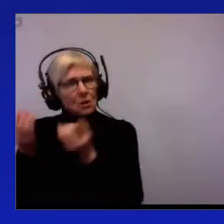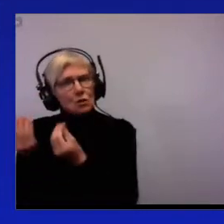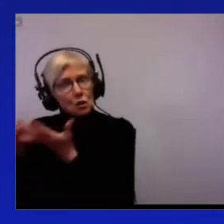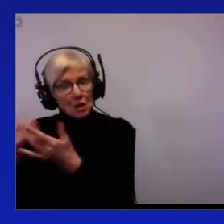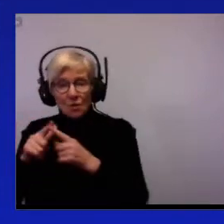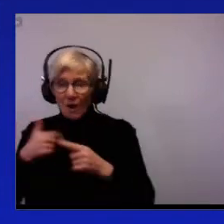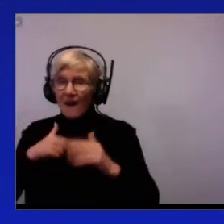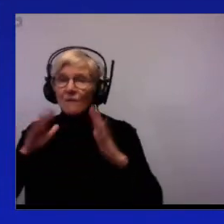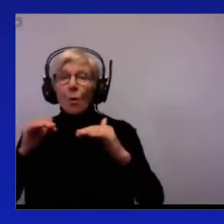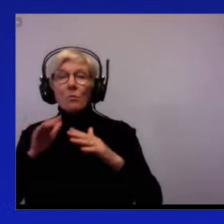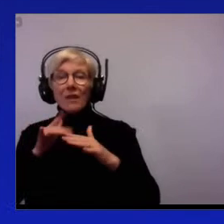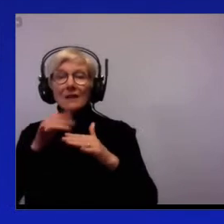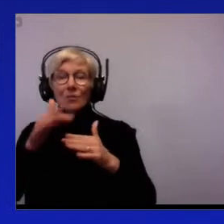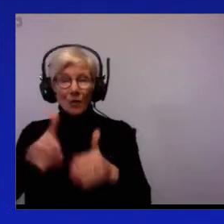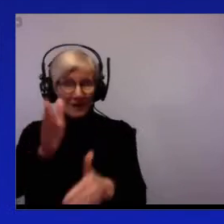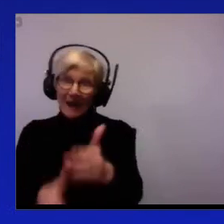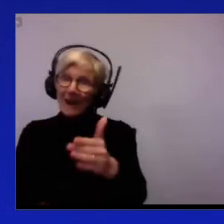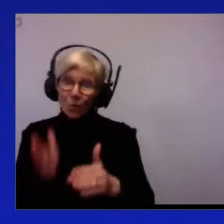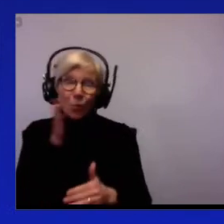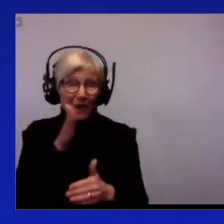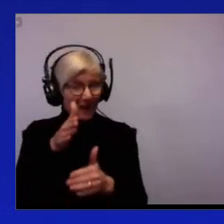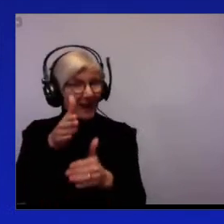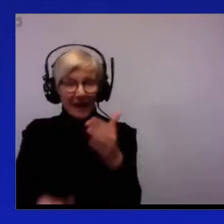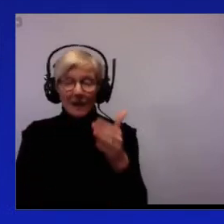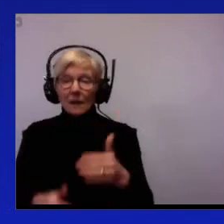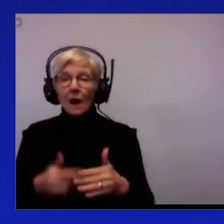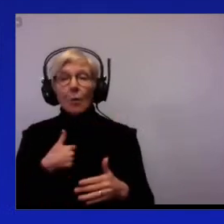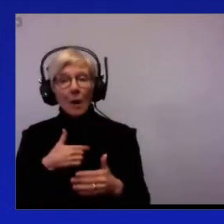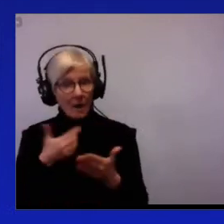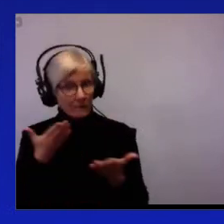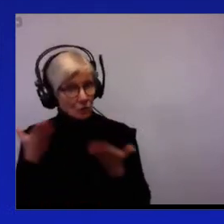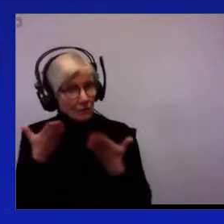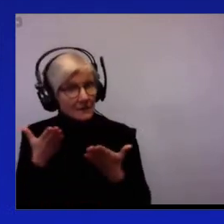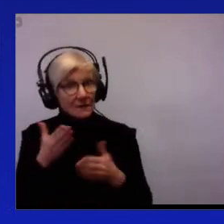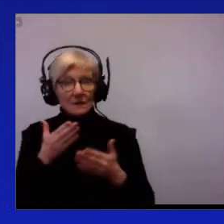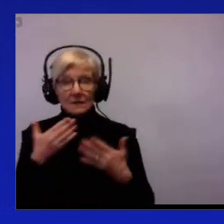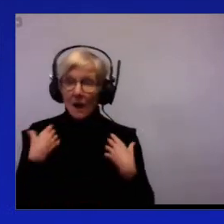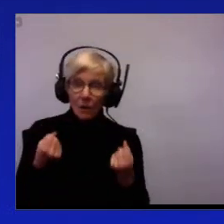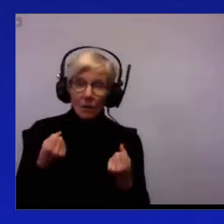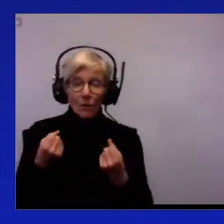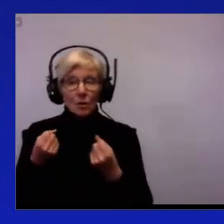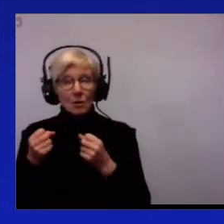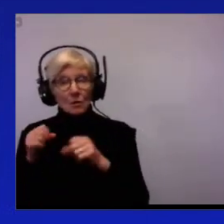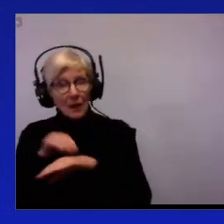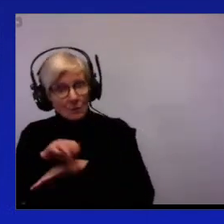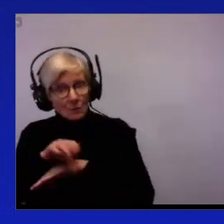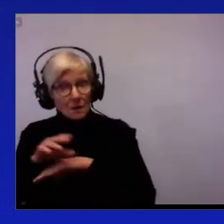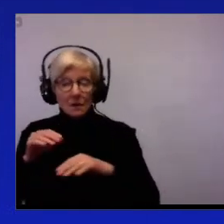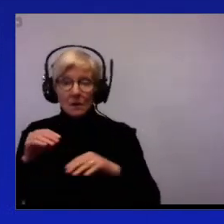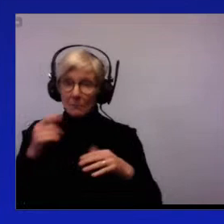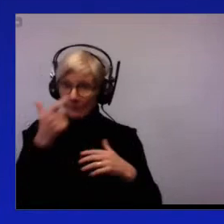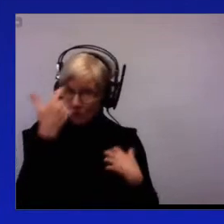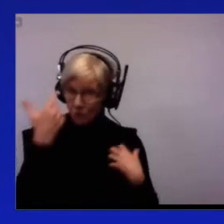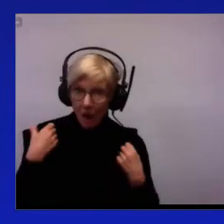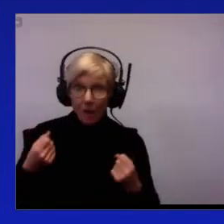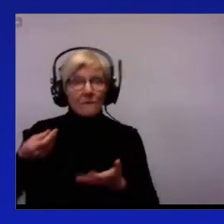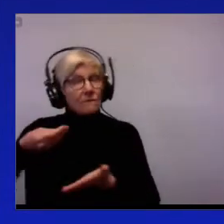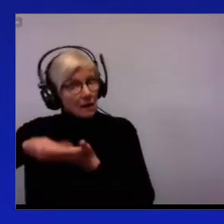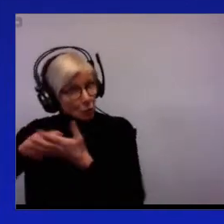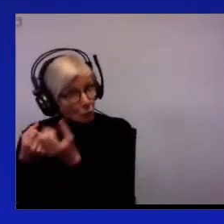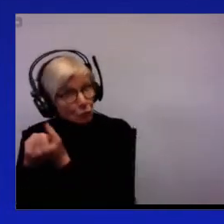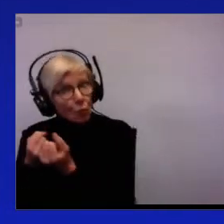that this pandemic will end. There are social services and health services and financial aid, that can